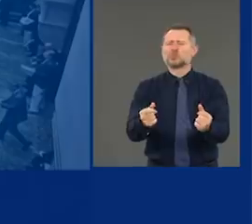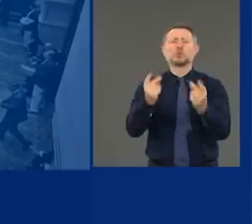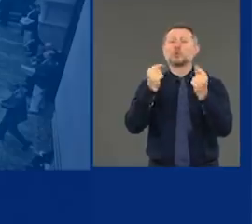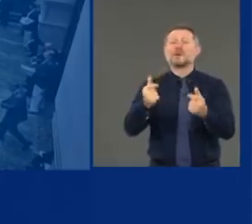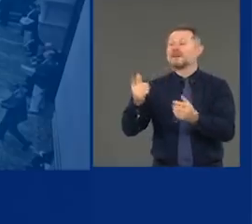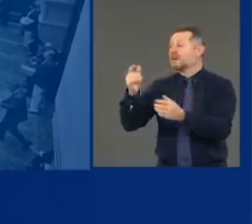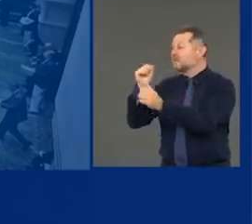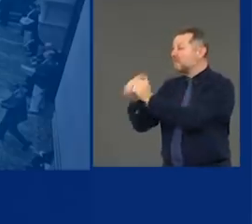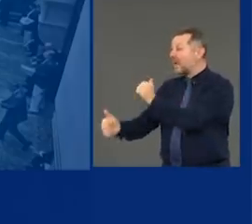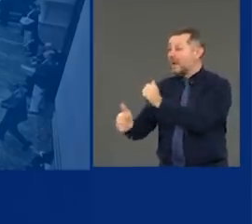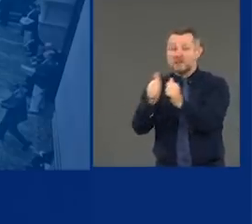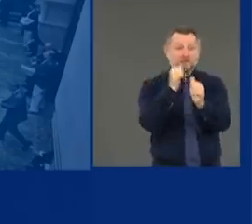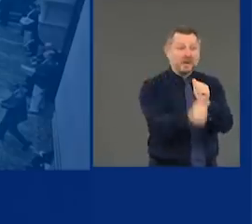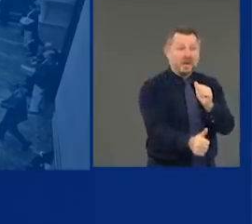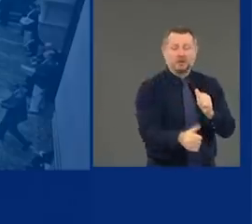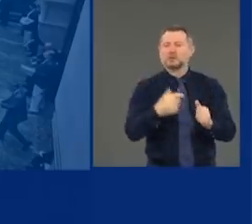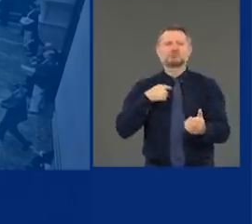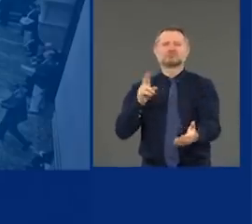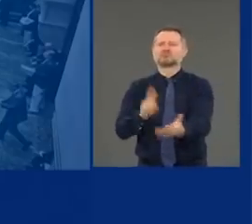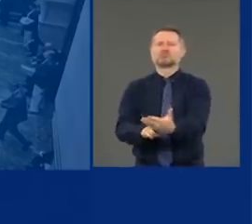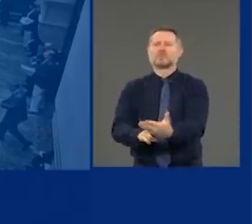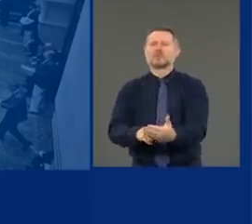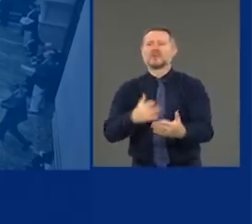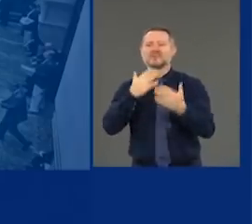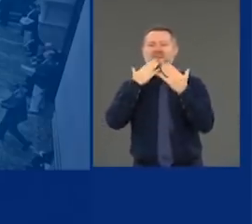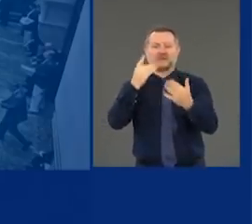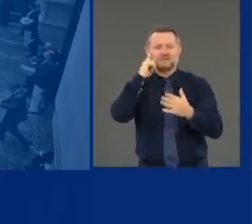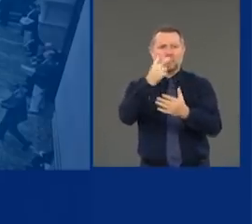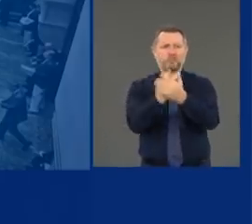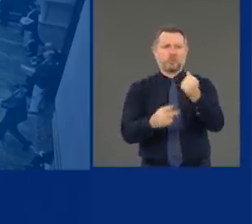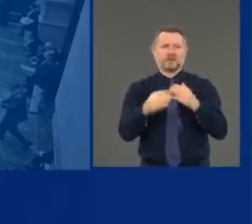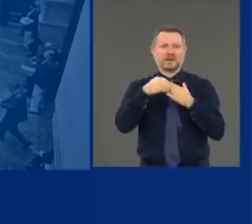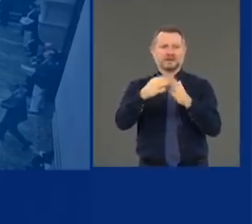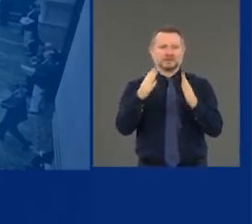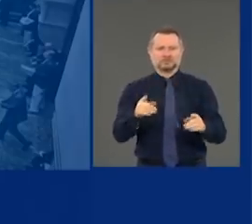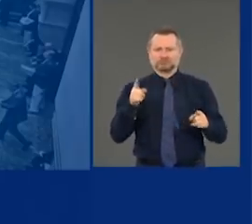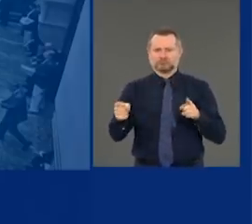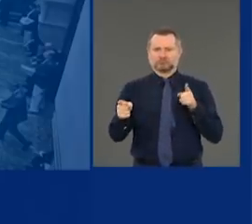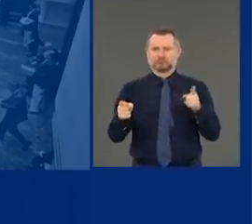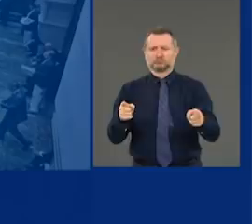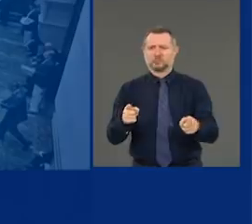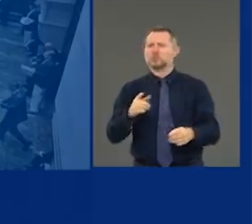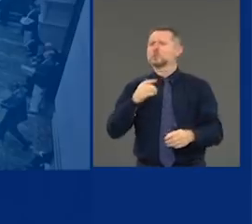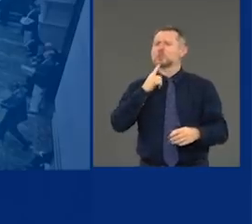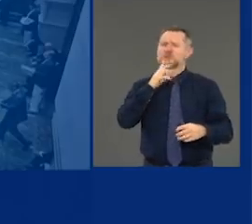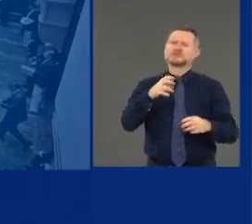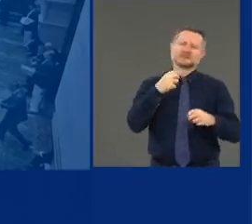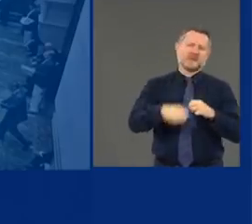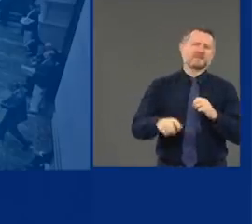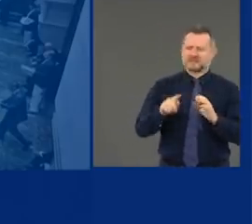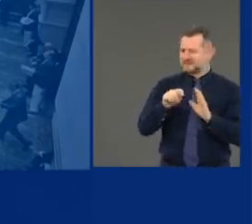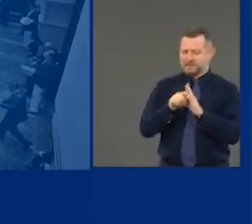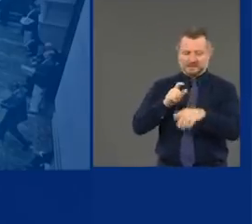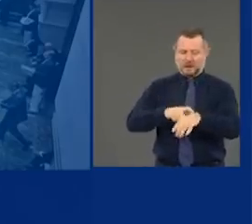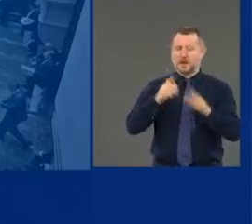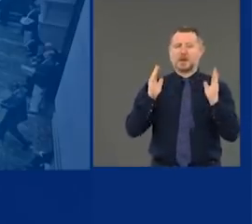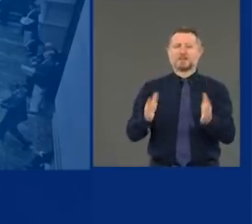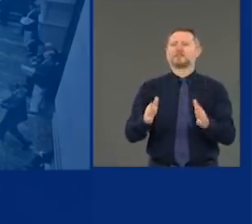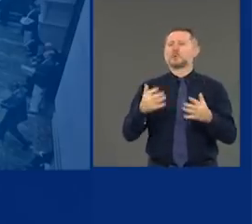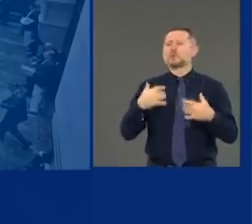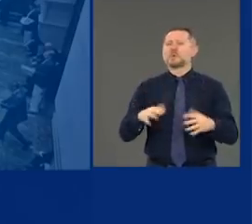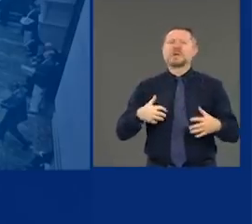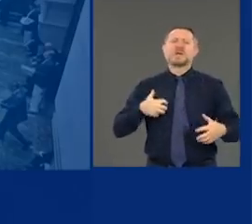passed. I want to thank both of them for their leadership. This is a difficult time. People are angry. People are